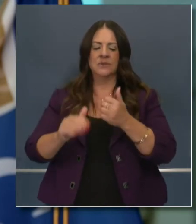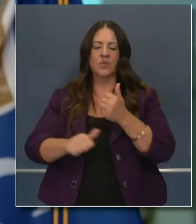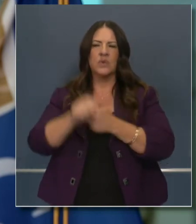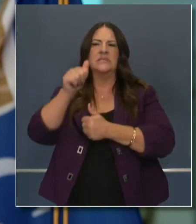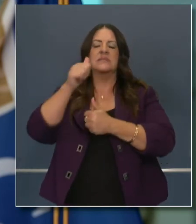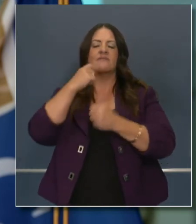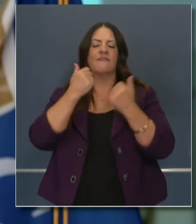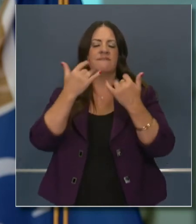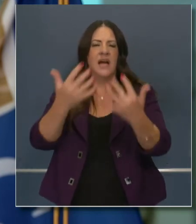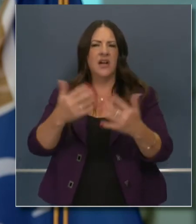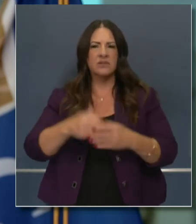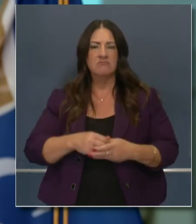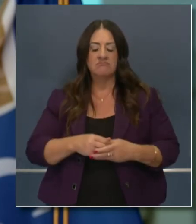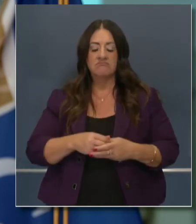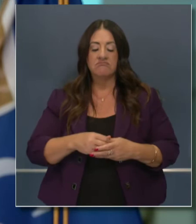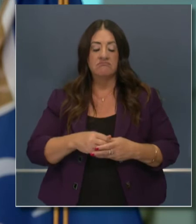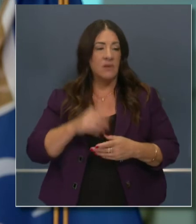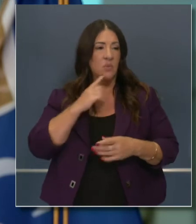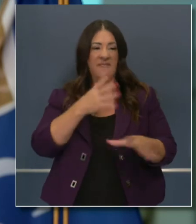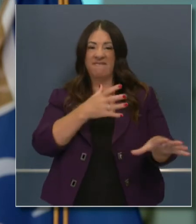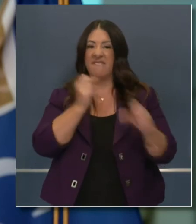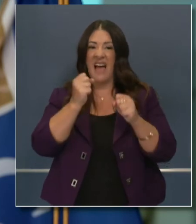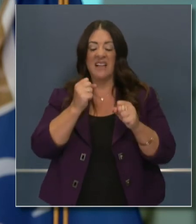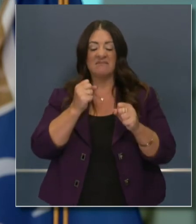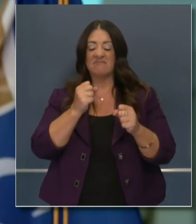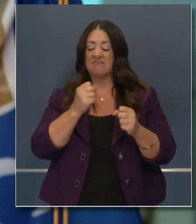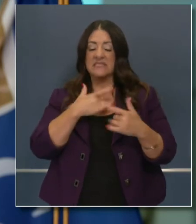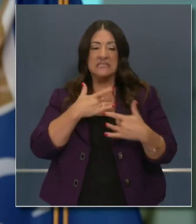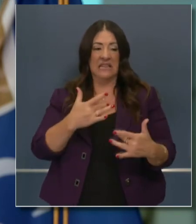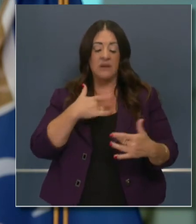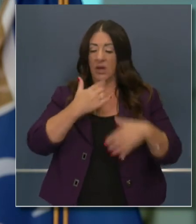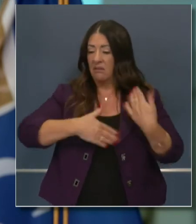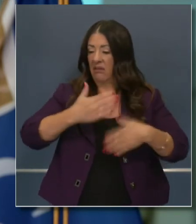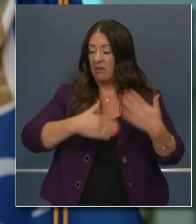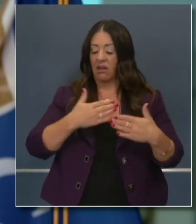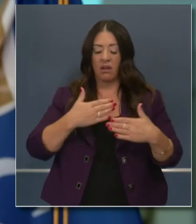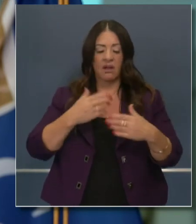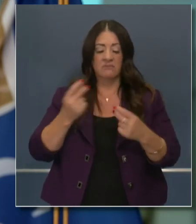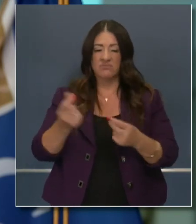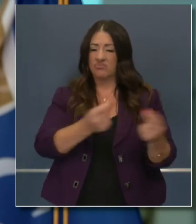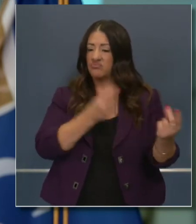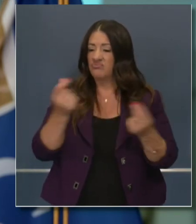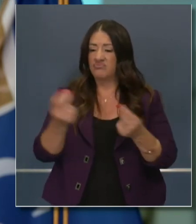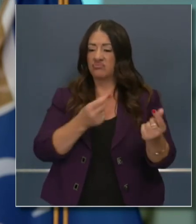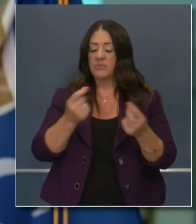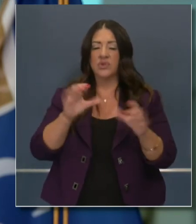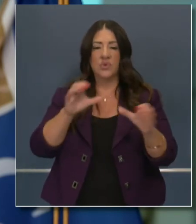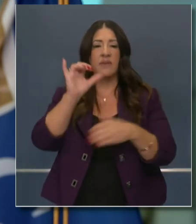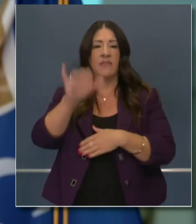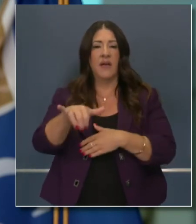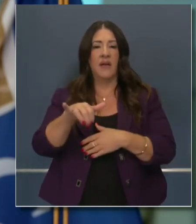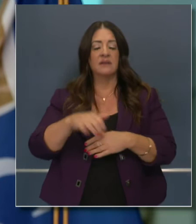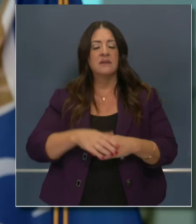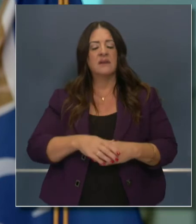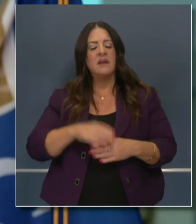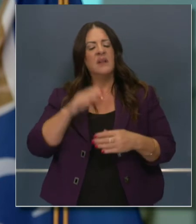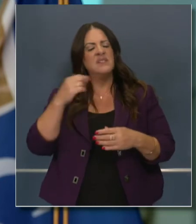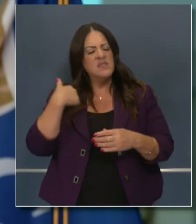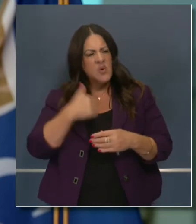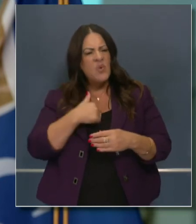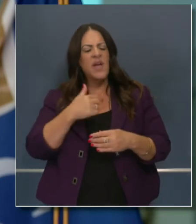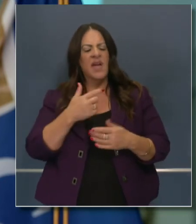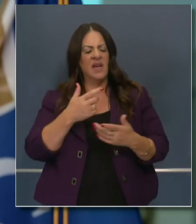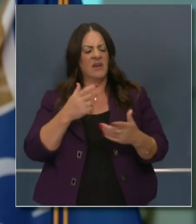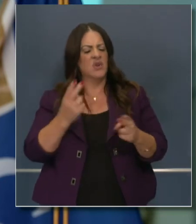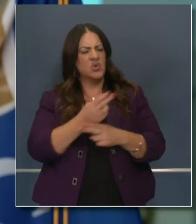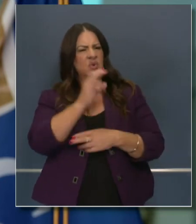taking that spirit and we're taking that proposal and we're putting it to scale. And this is a specific answer to your question.